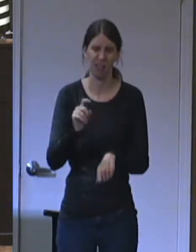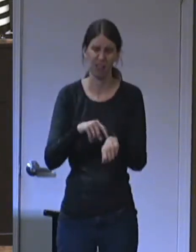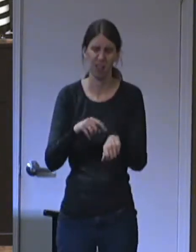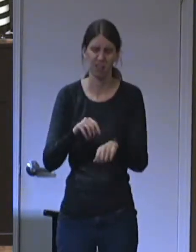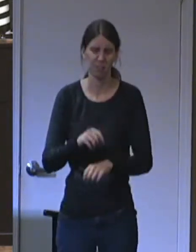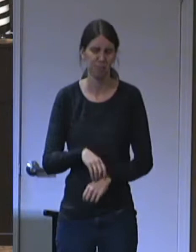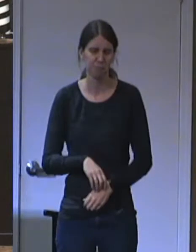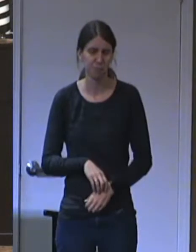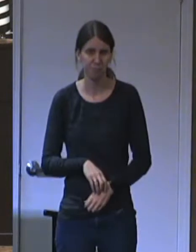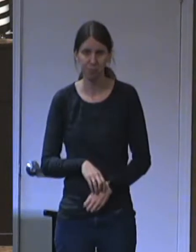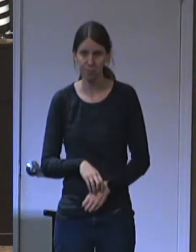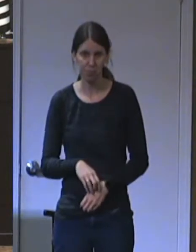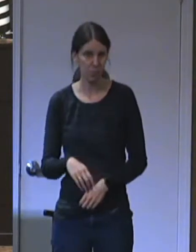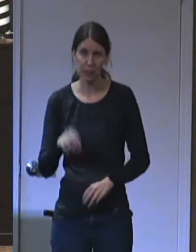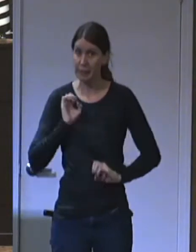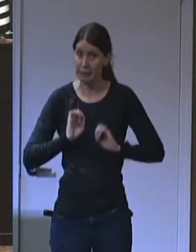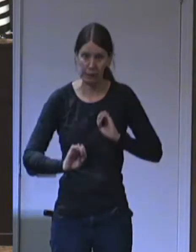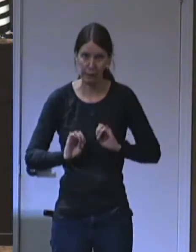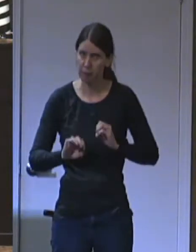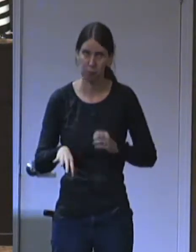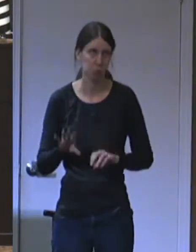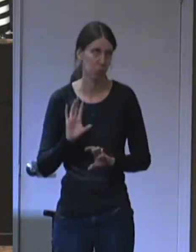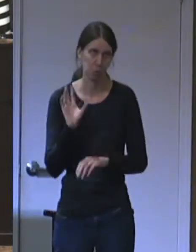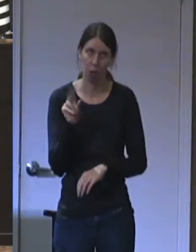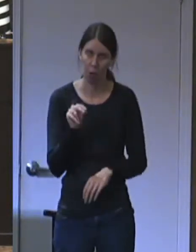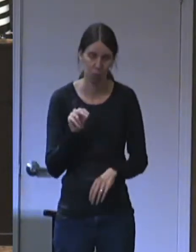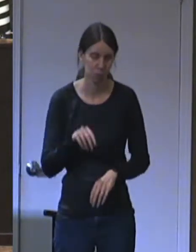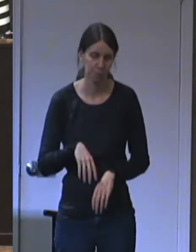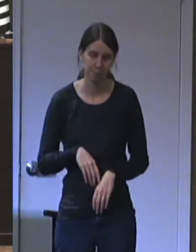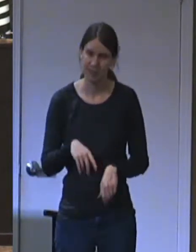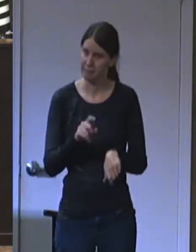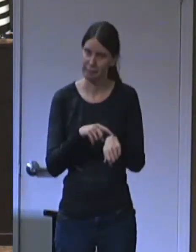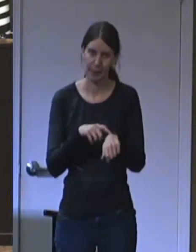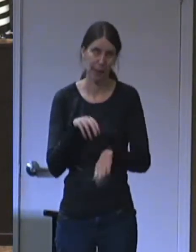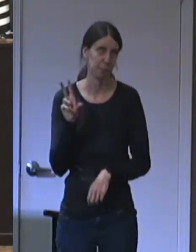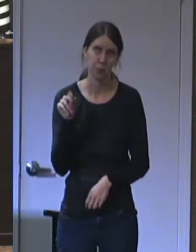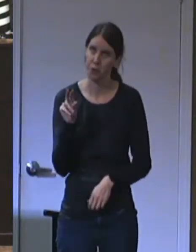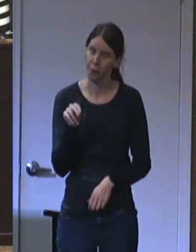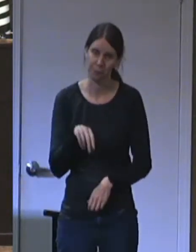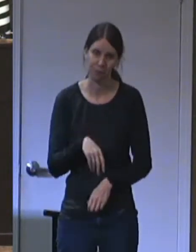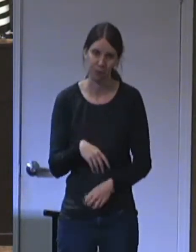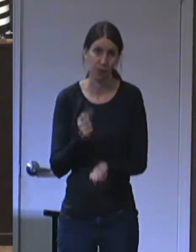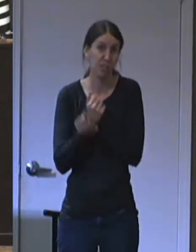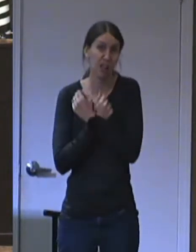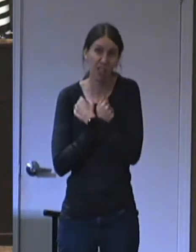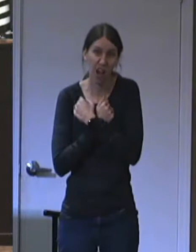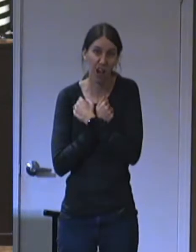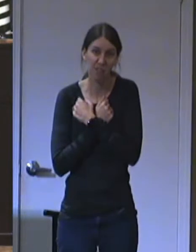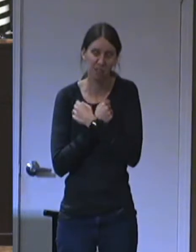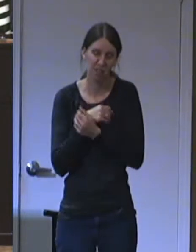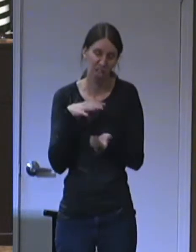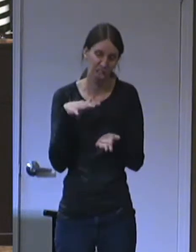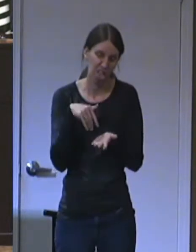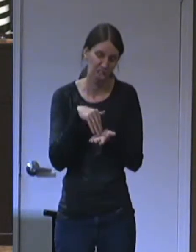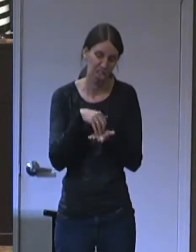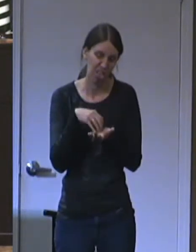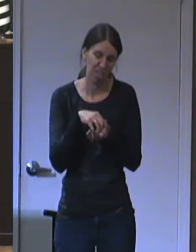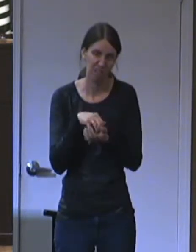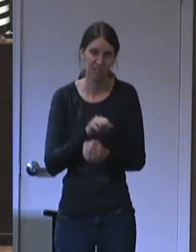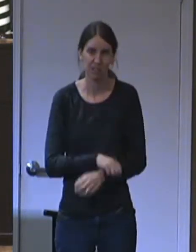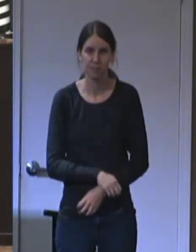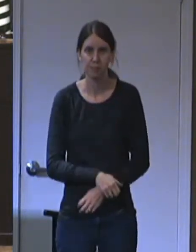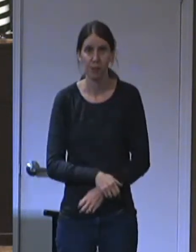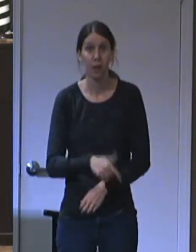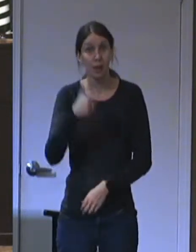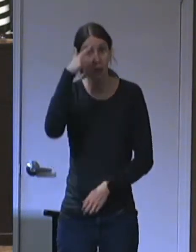I don't have the extra energy. I don't have the extra time. I don't have the extra love. I'm running low on my own.